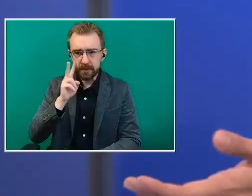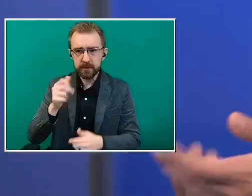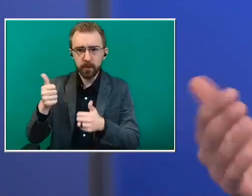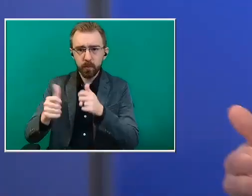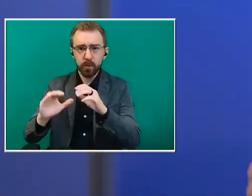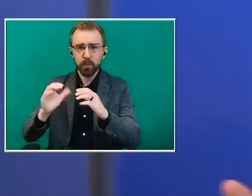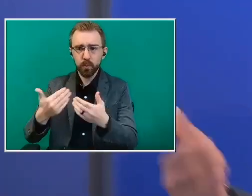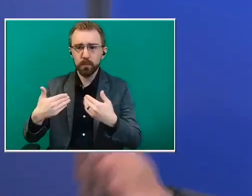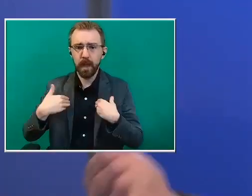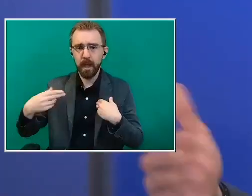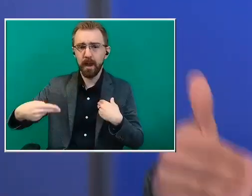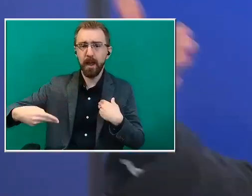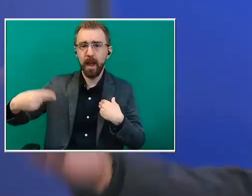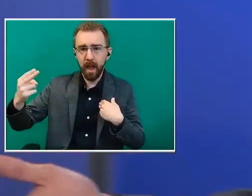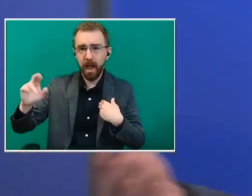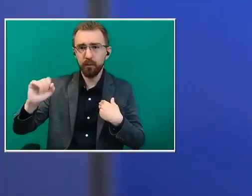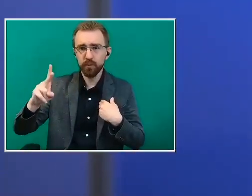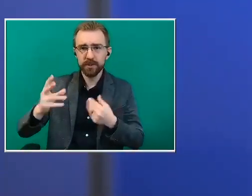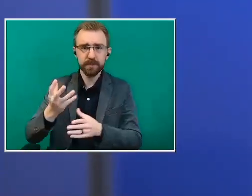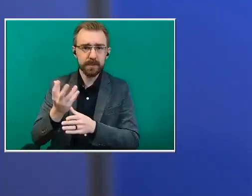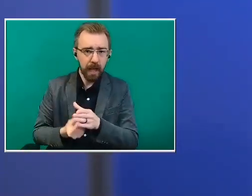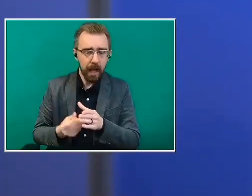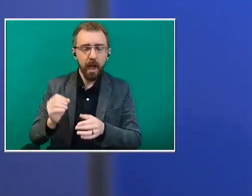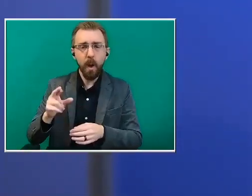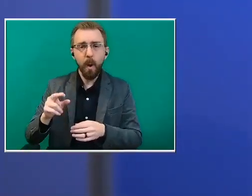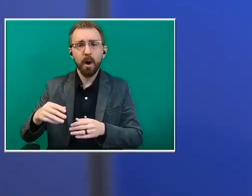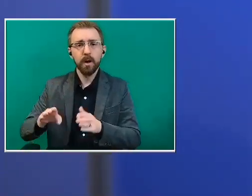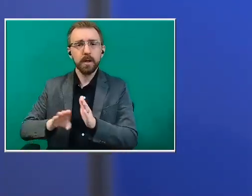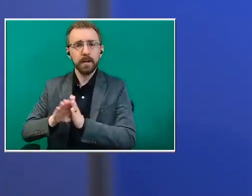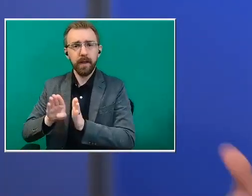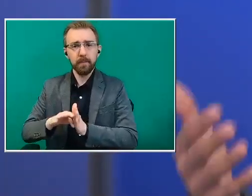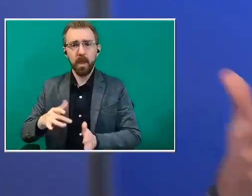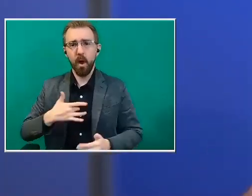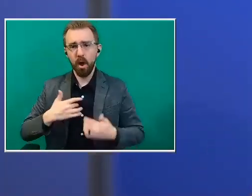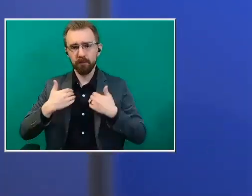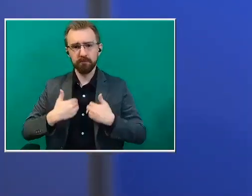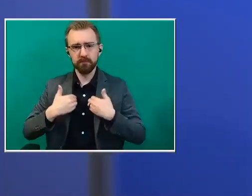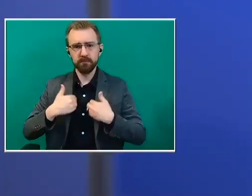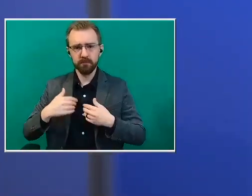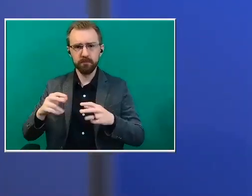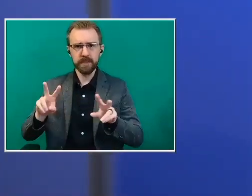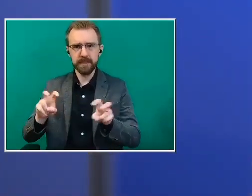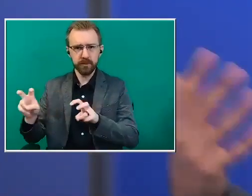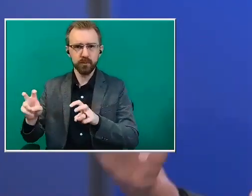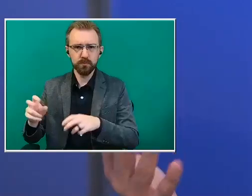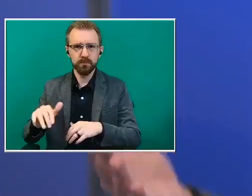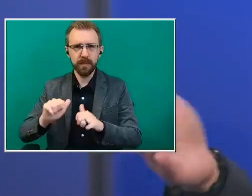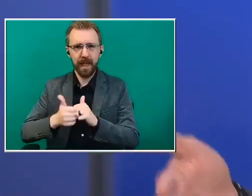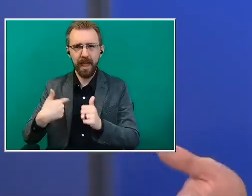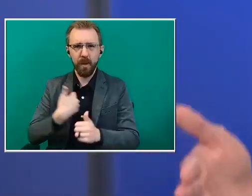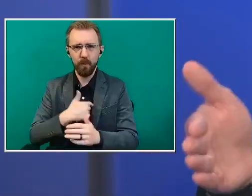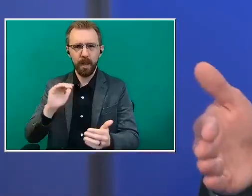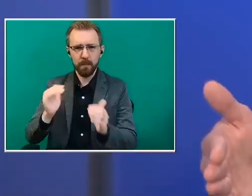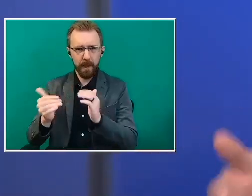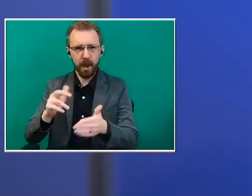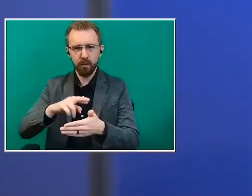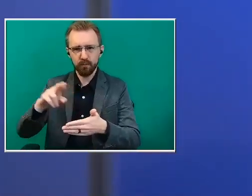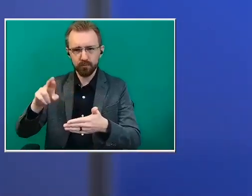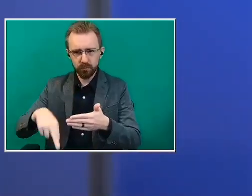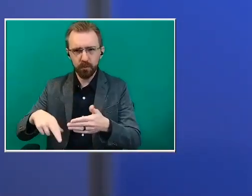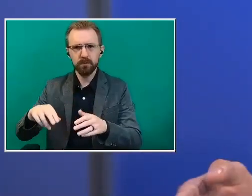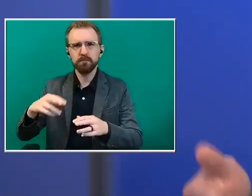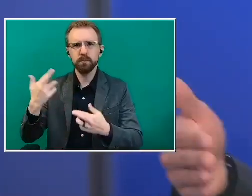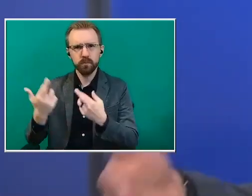of dying or the highest risk of developing a cardiovascular event over this 5 years. And that's how we compared those results, and then found that those that